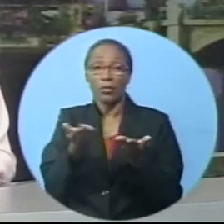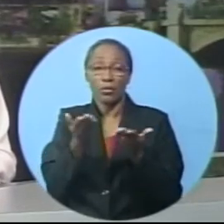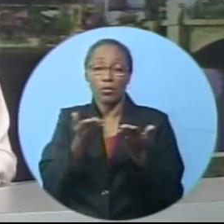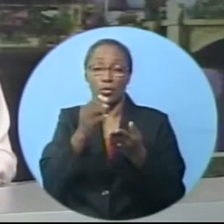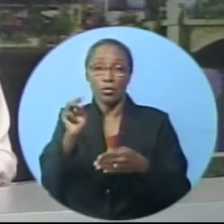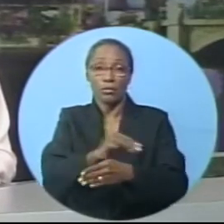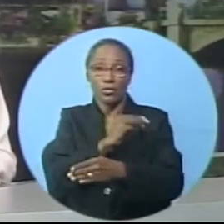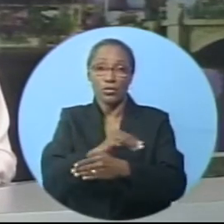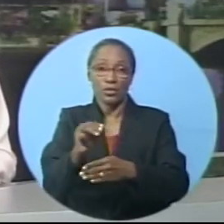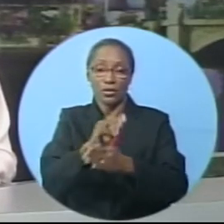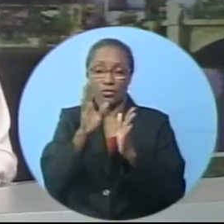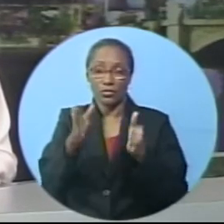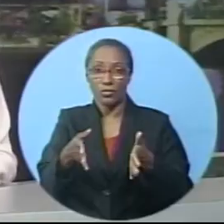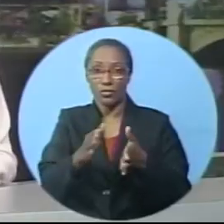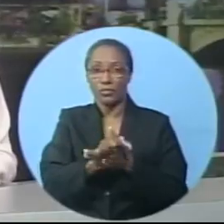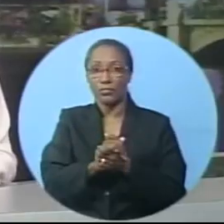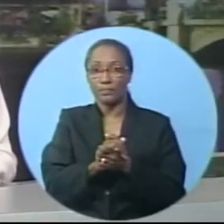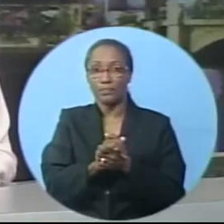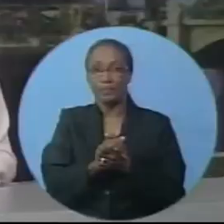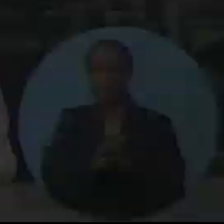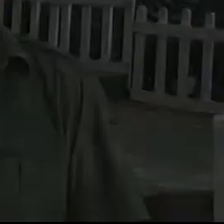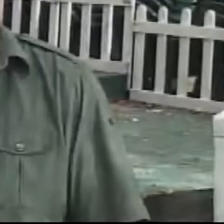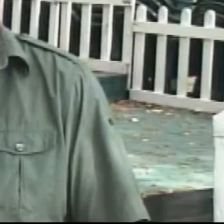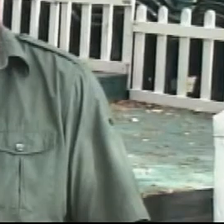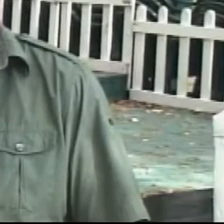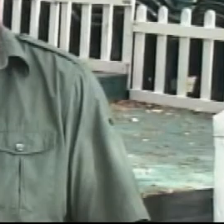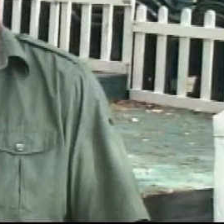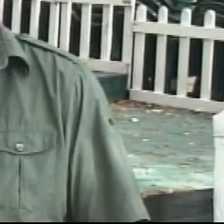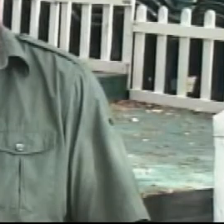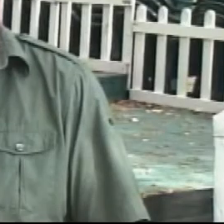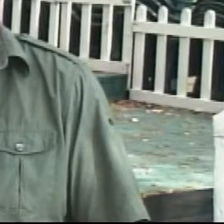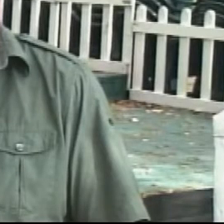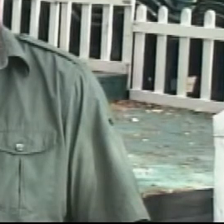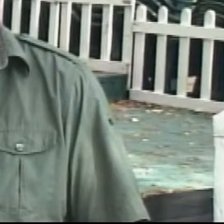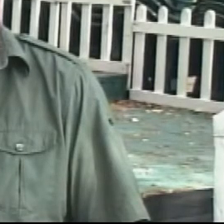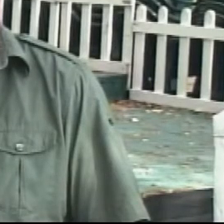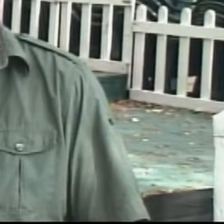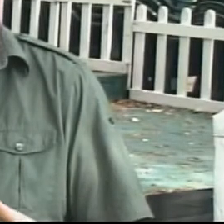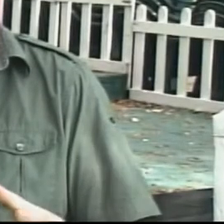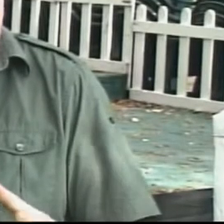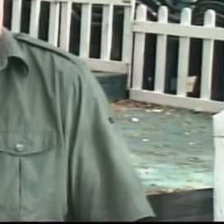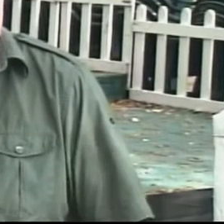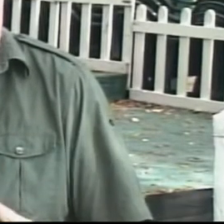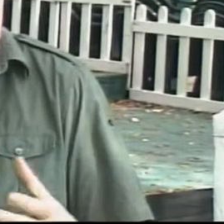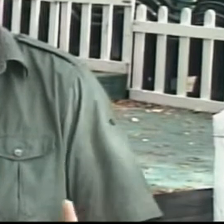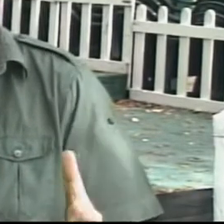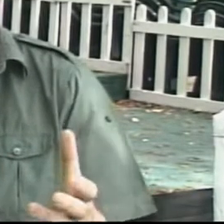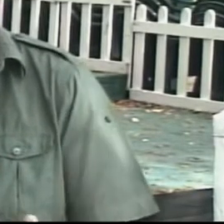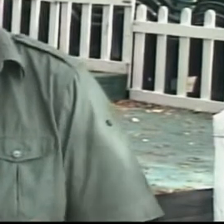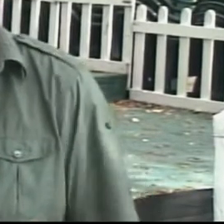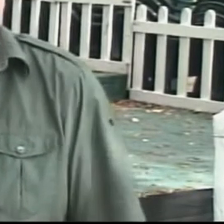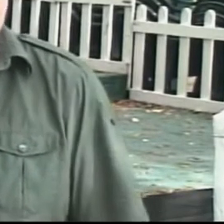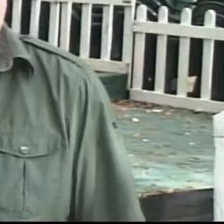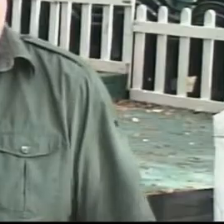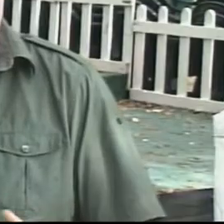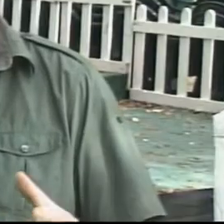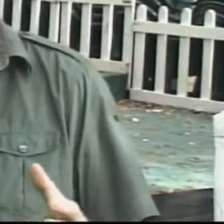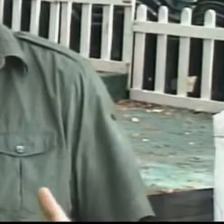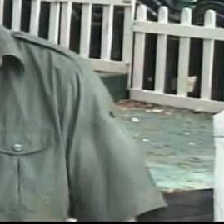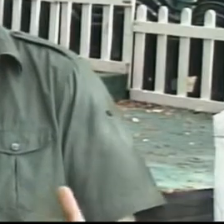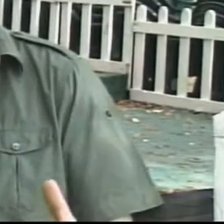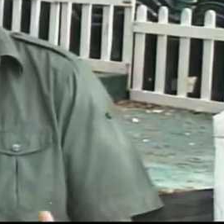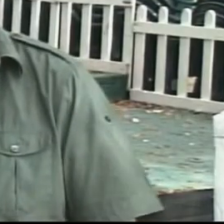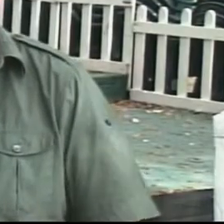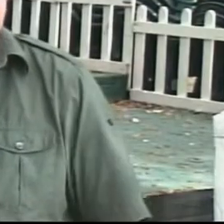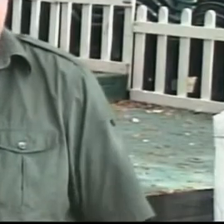showcase a range of performances. we start off with cabaret, then we continue